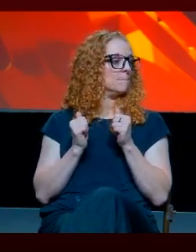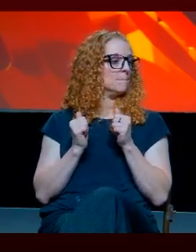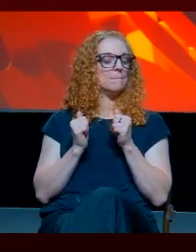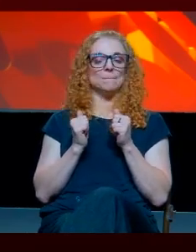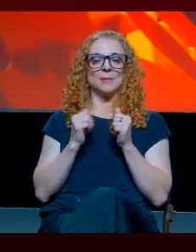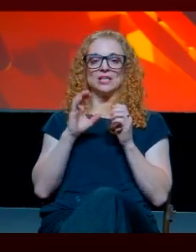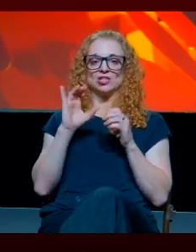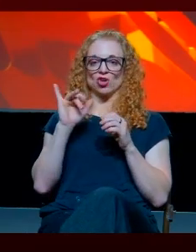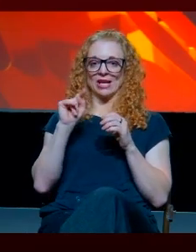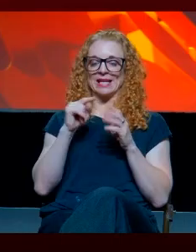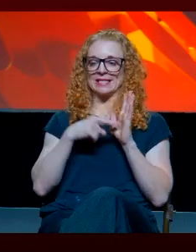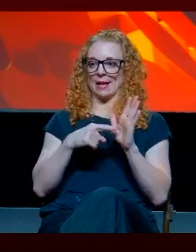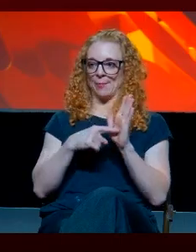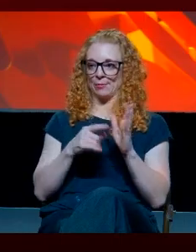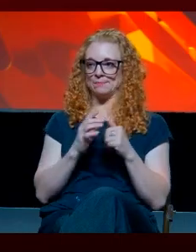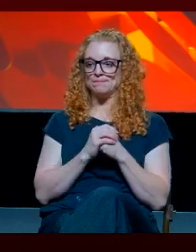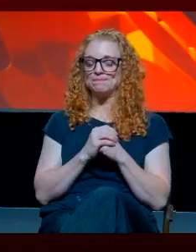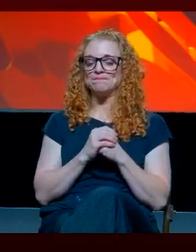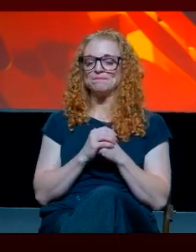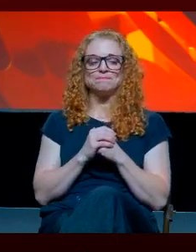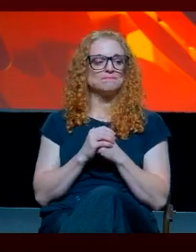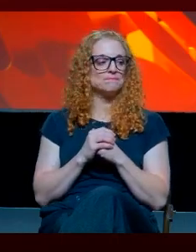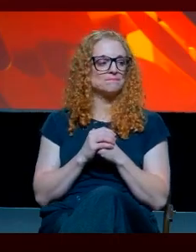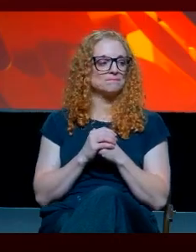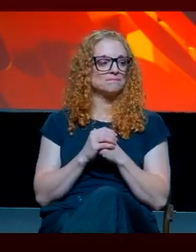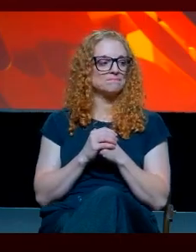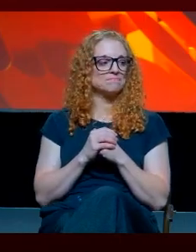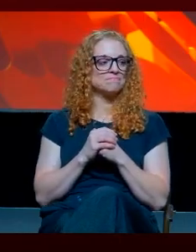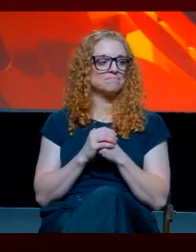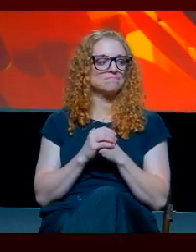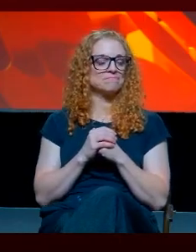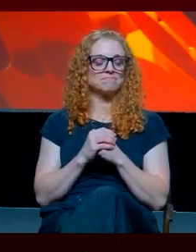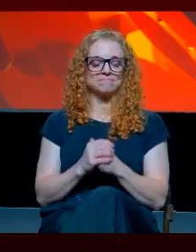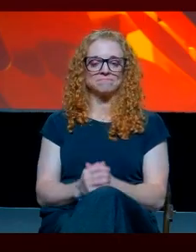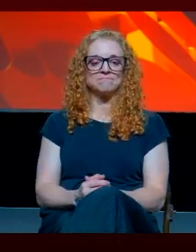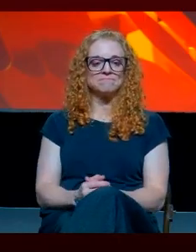example. So here, if it comes up,